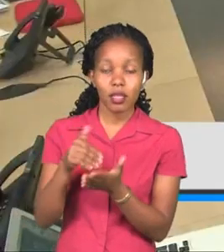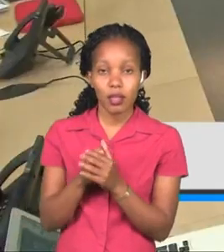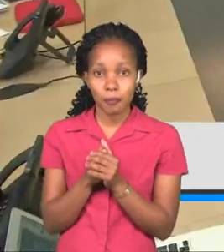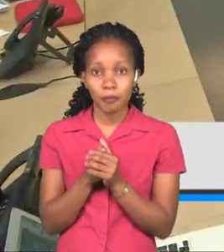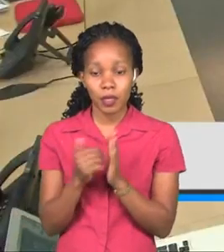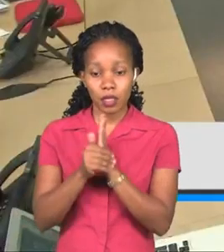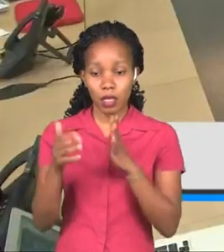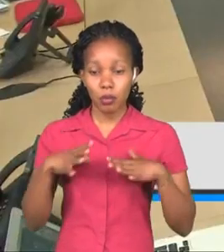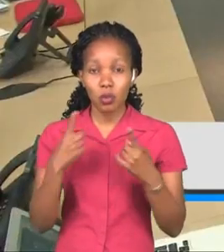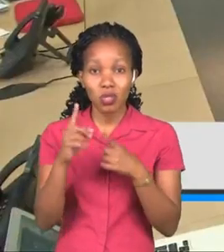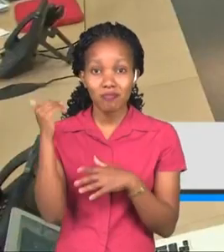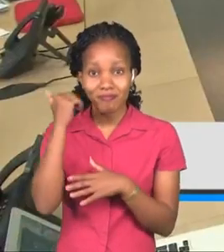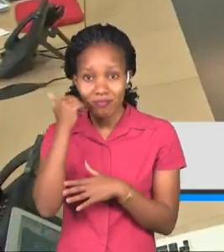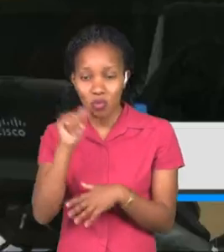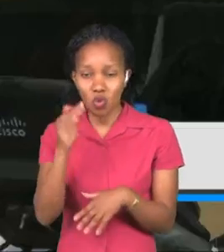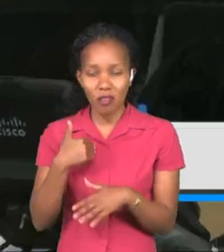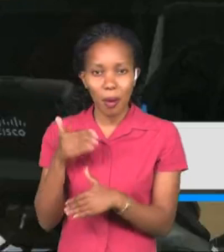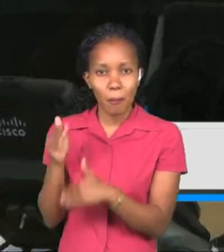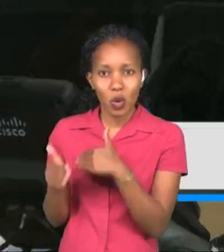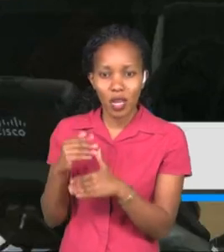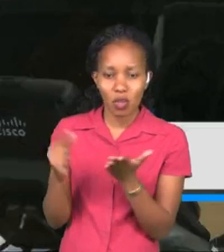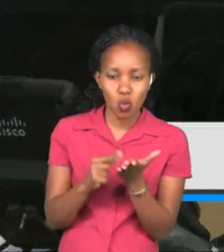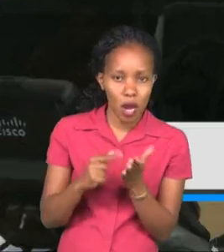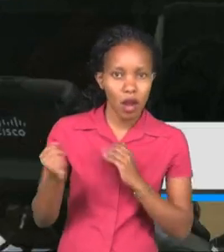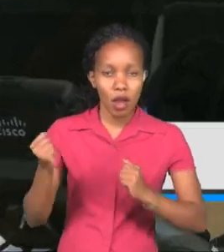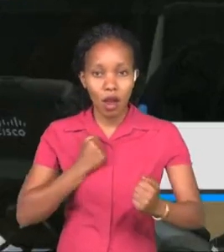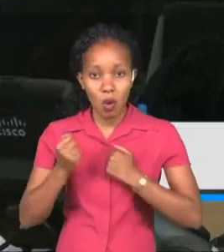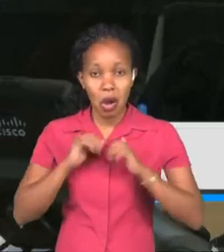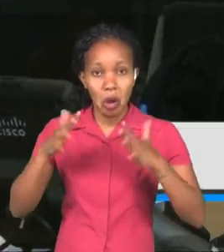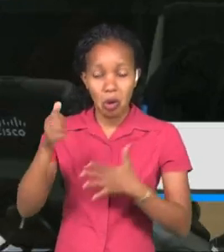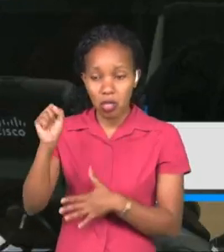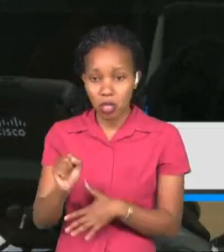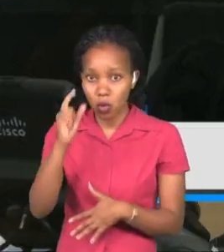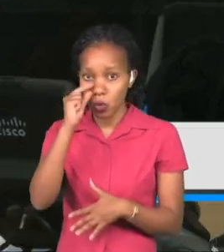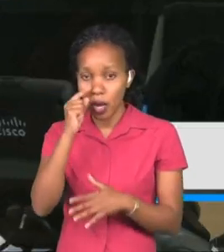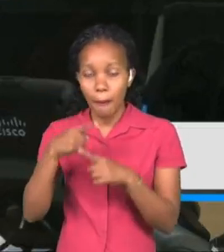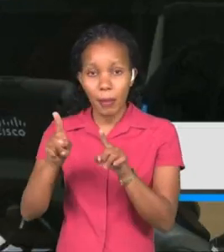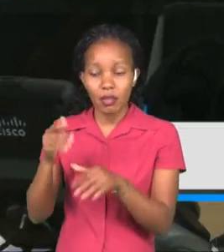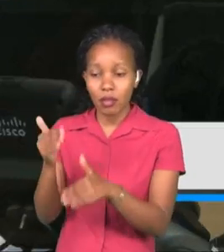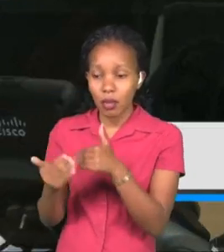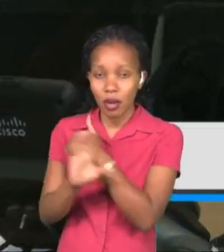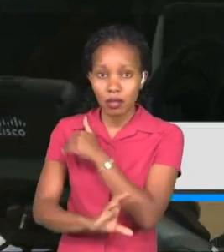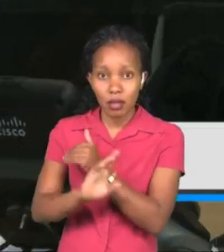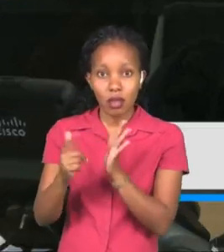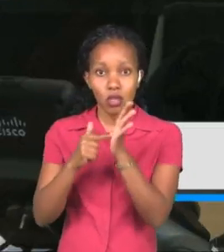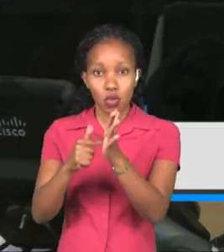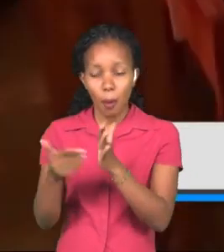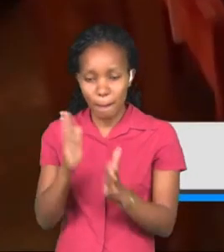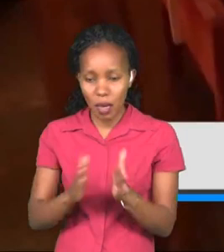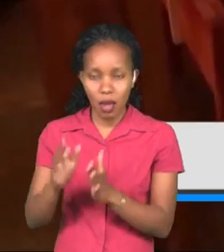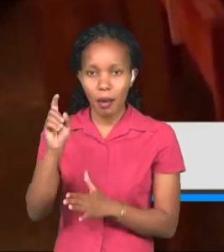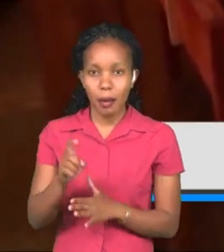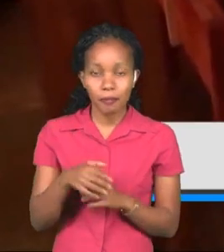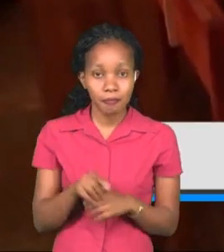the disease had not spread across borders to Uganda, Rwanda, or South Sudan, but neighboring countries should show up their preparedness.